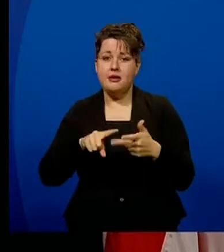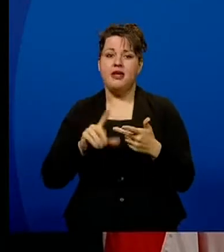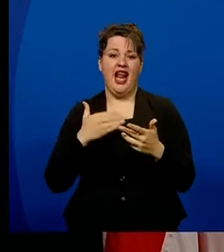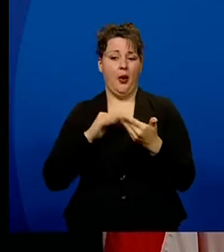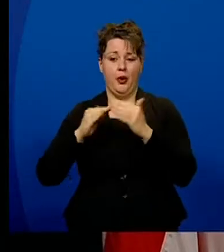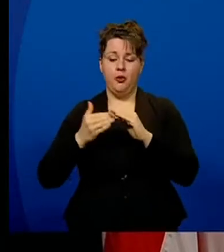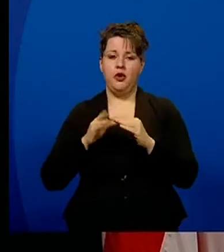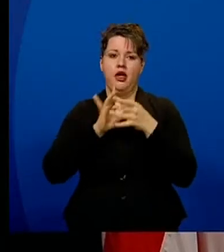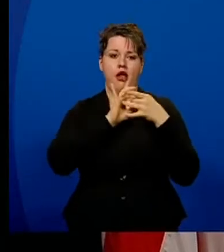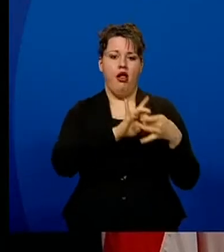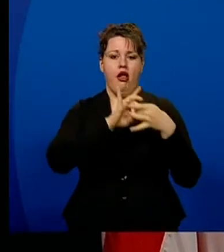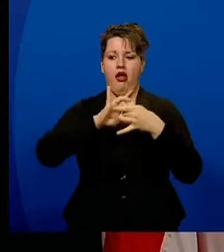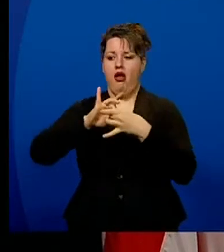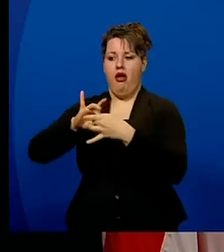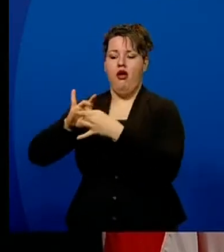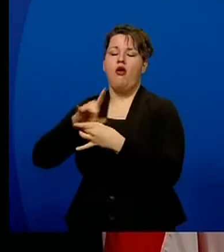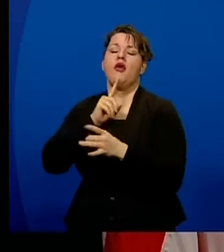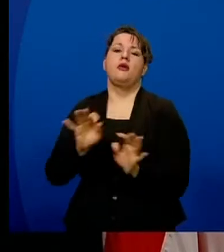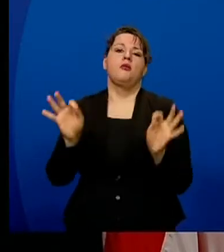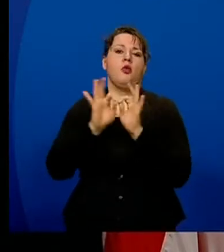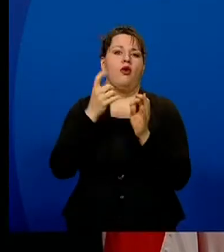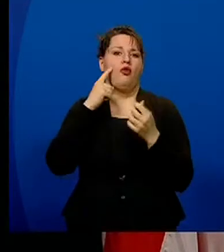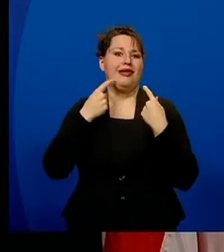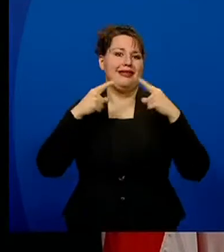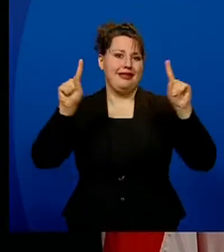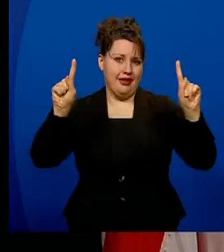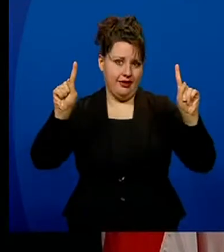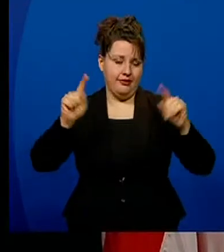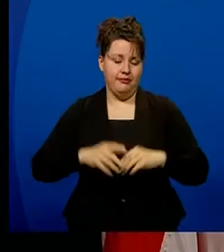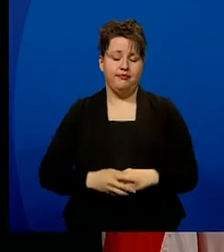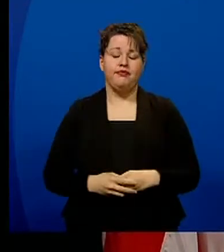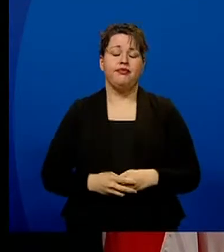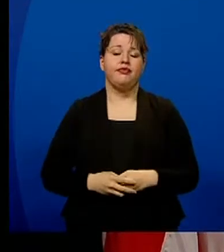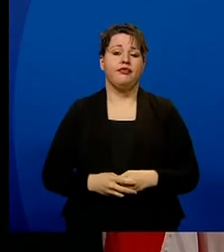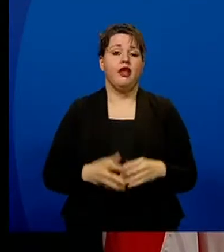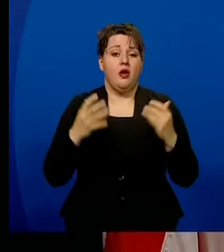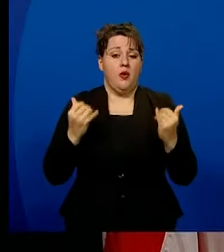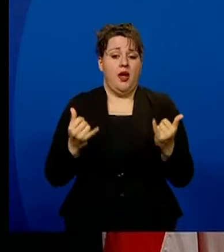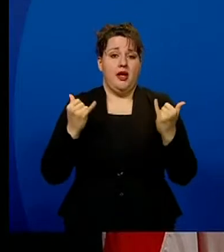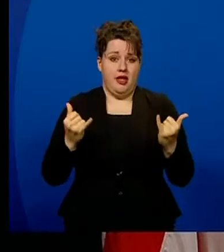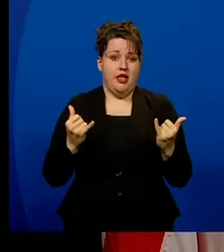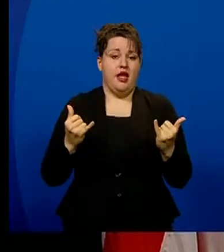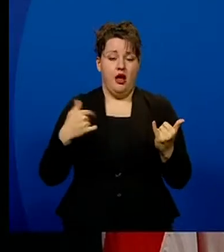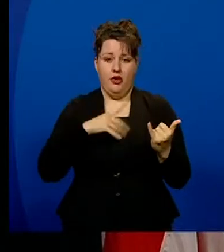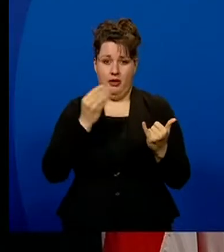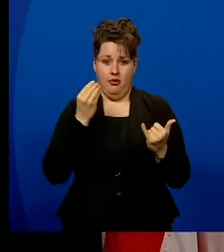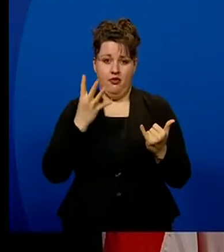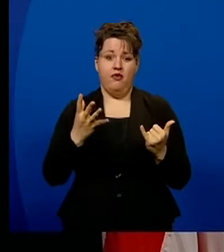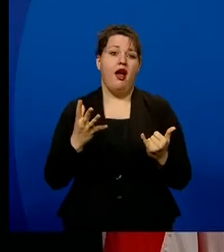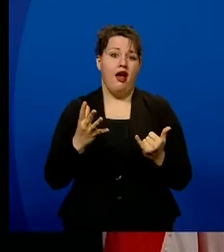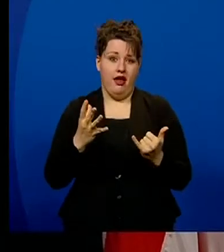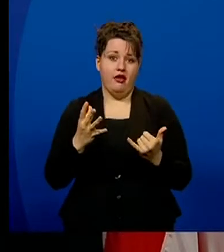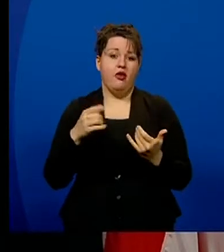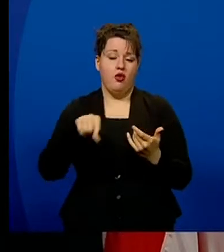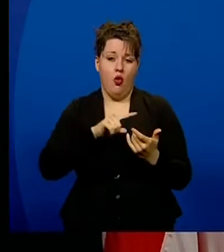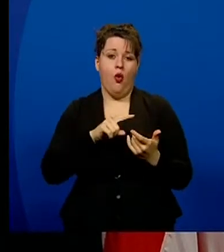the keys to the success in the community during this pandemic, and now as we provide mass vaccination